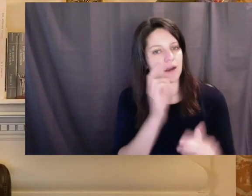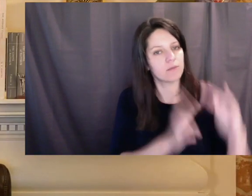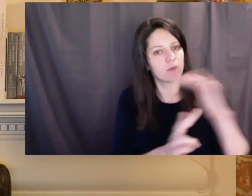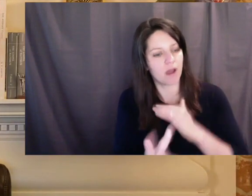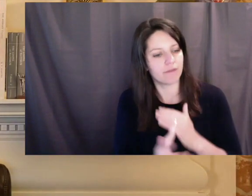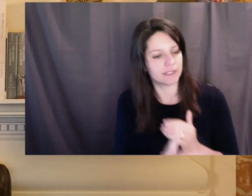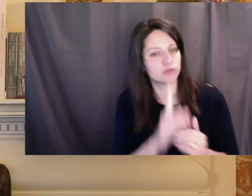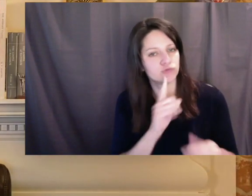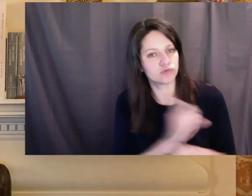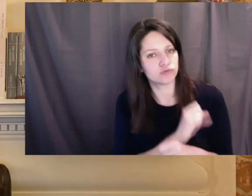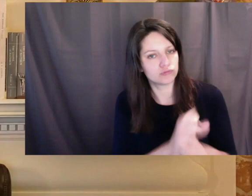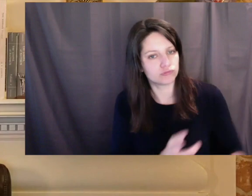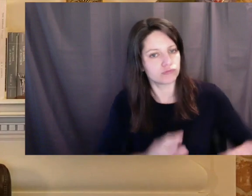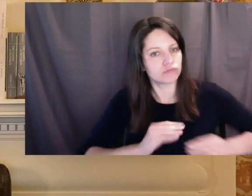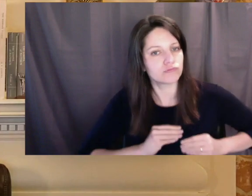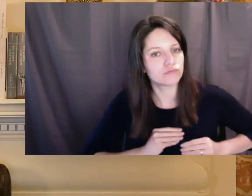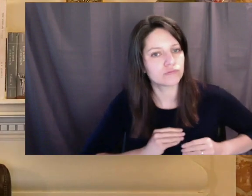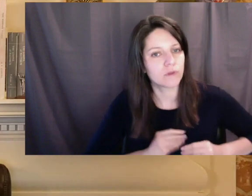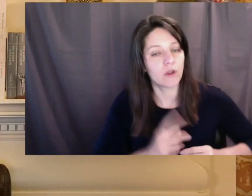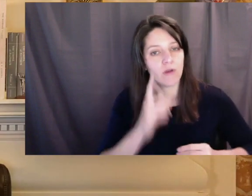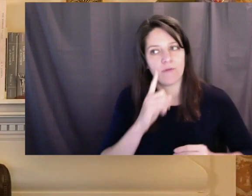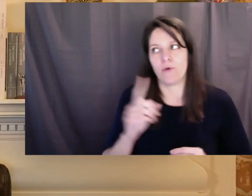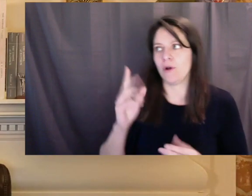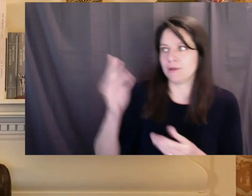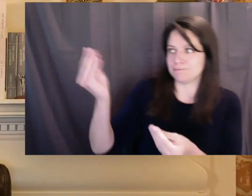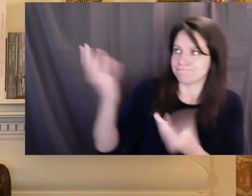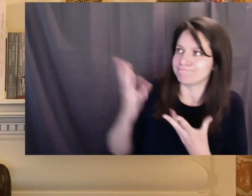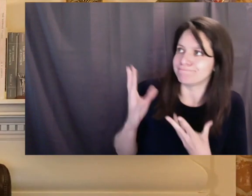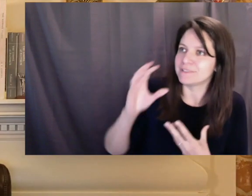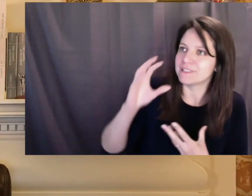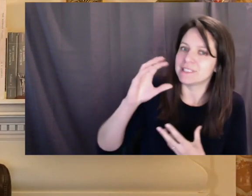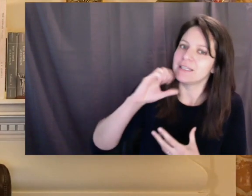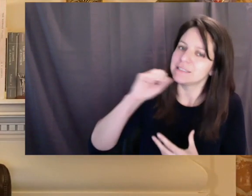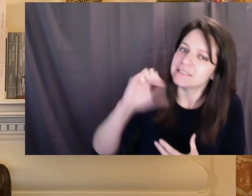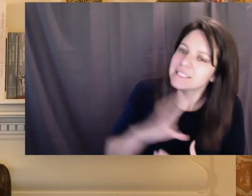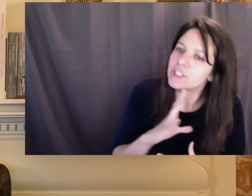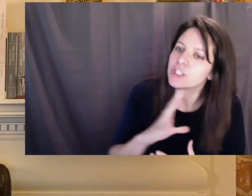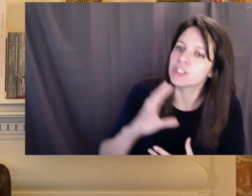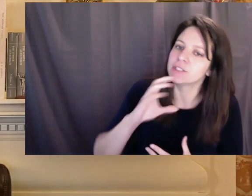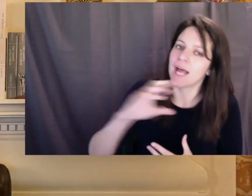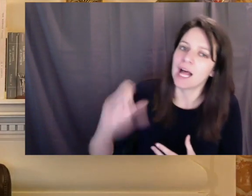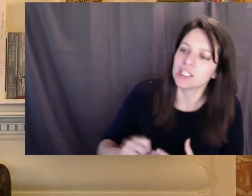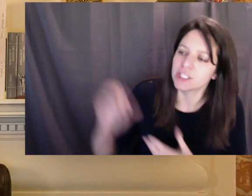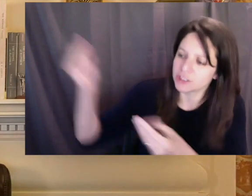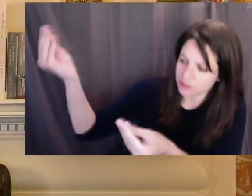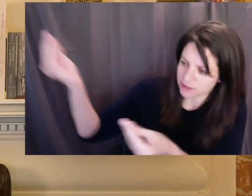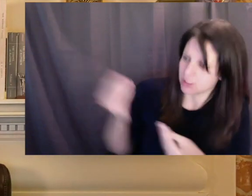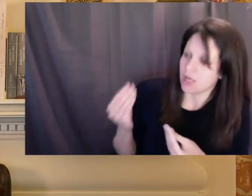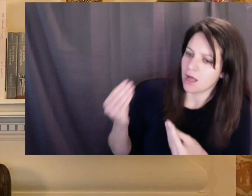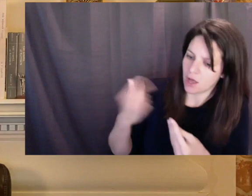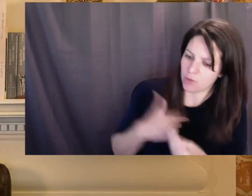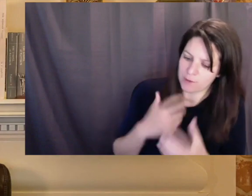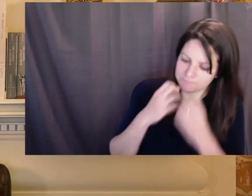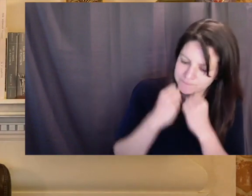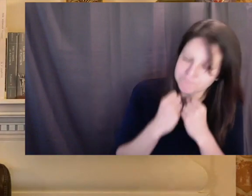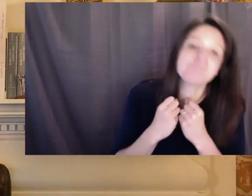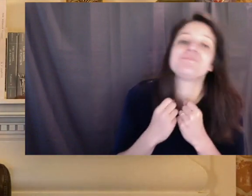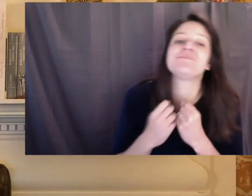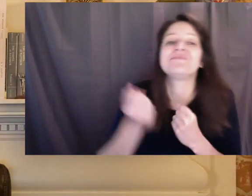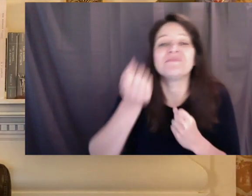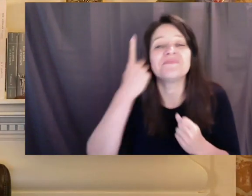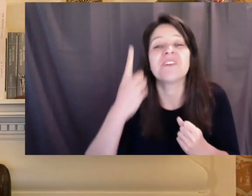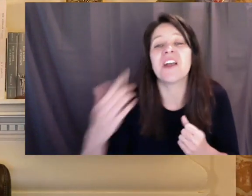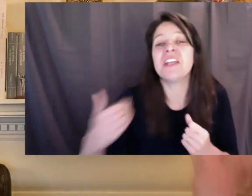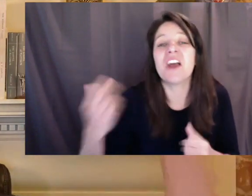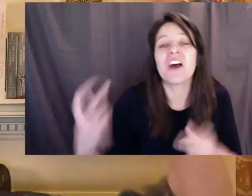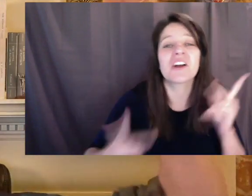and prophets seriously and listen to the dreams of our elders and the visions of our youth. And if you want to know what we might should do, if you're